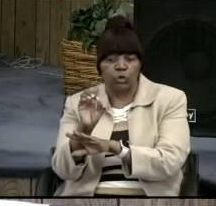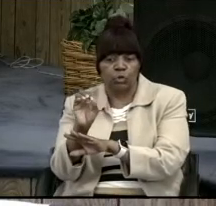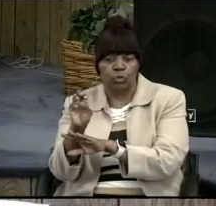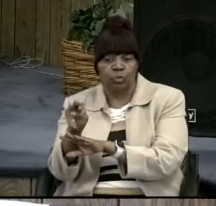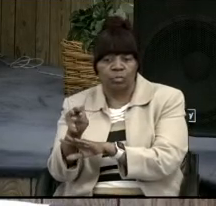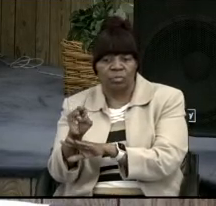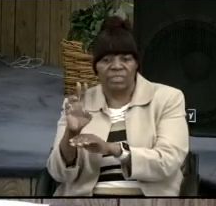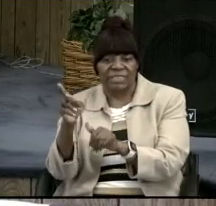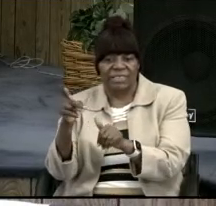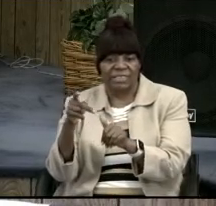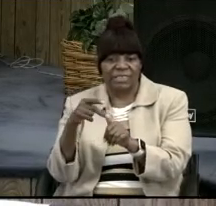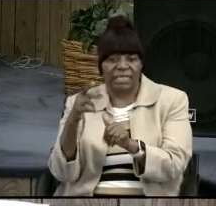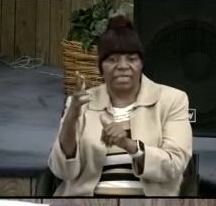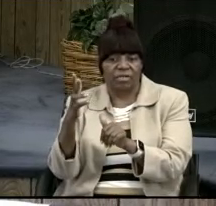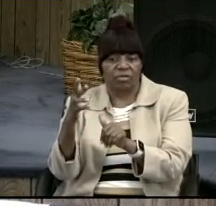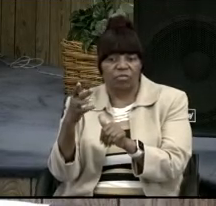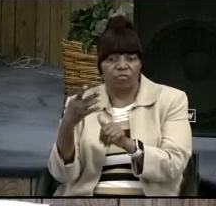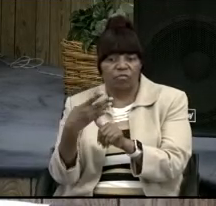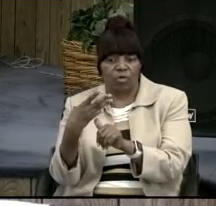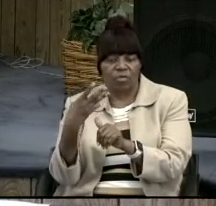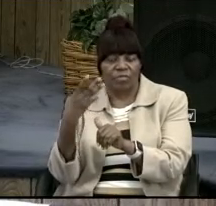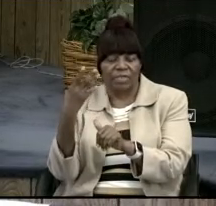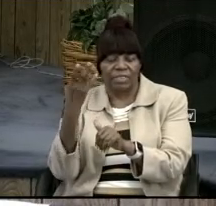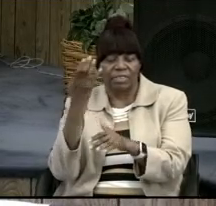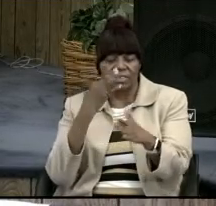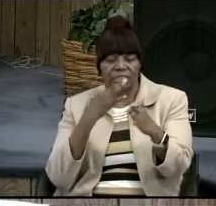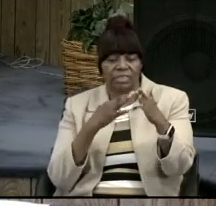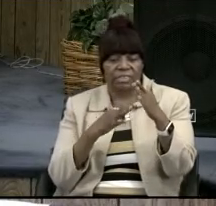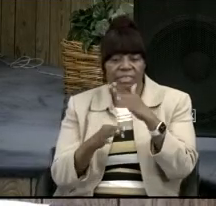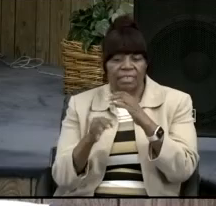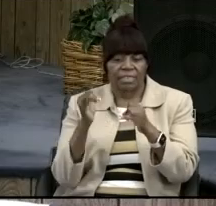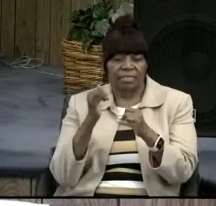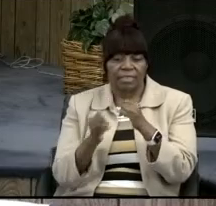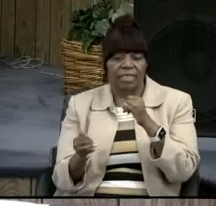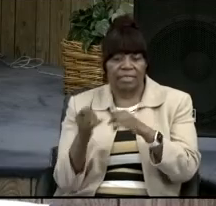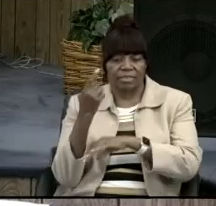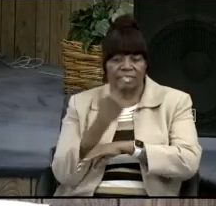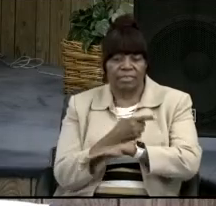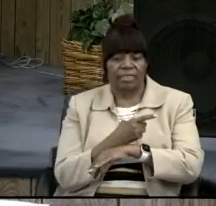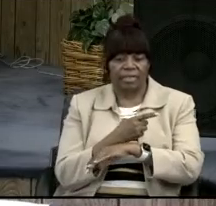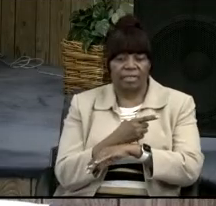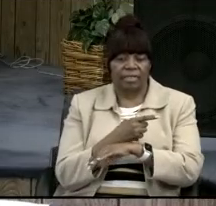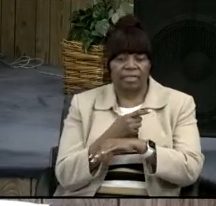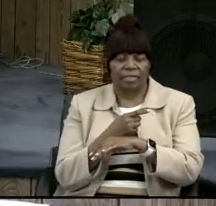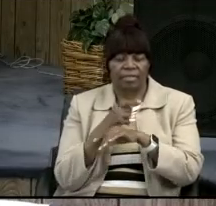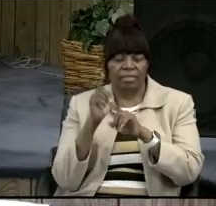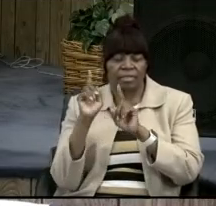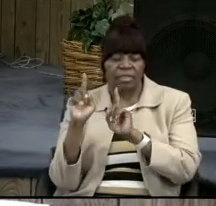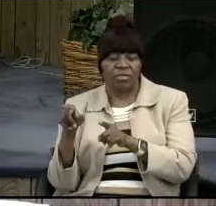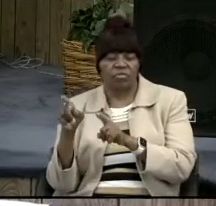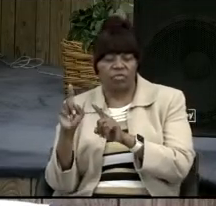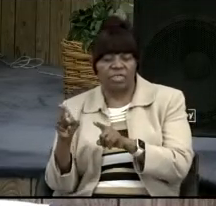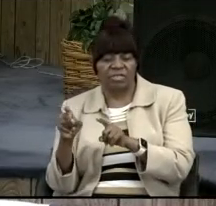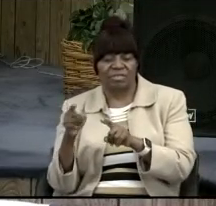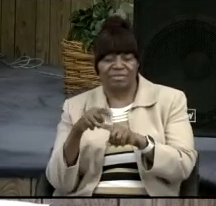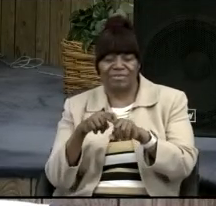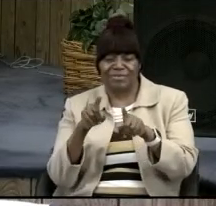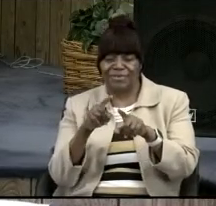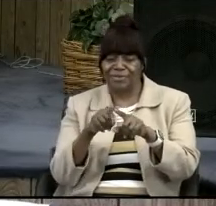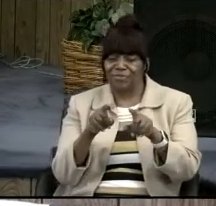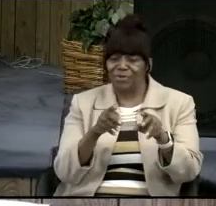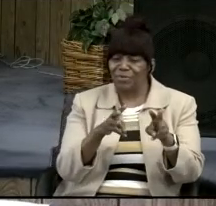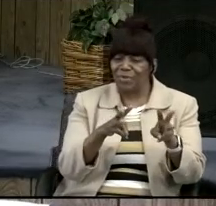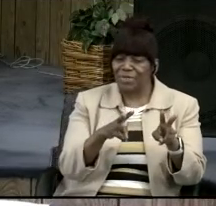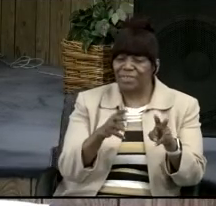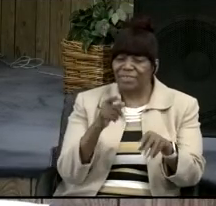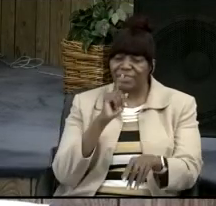Second Sabbath, fourth Sabbath, last day events. You can come on there to learn also. There's so many ways we can learn how to get closer